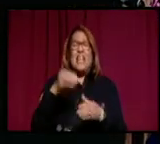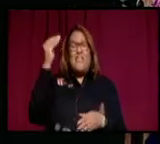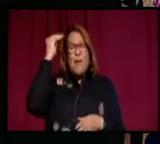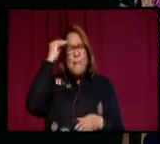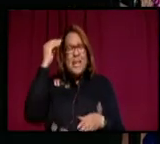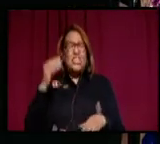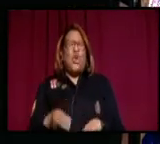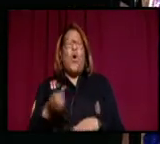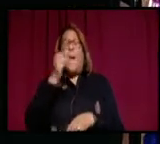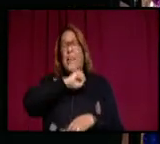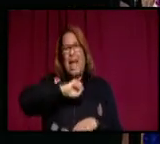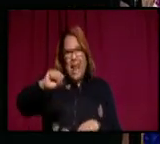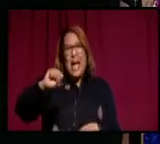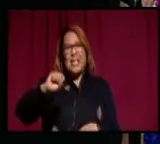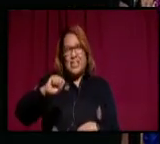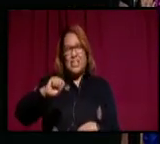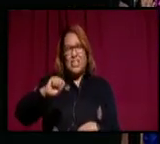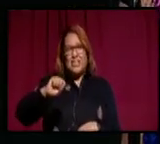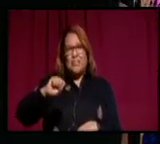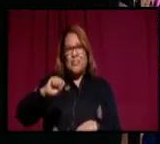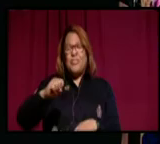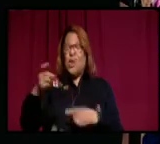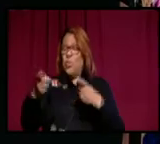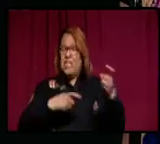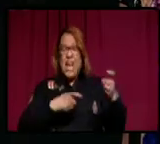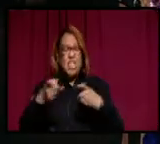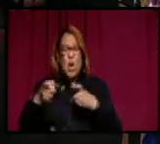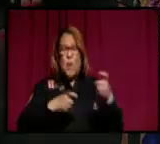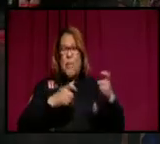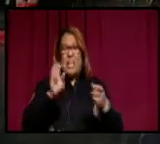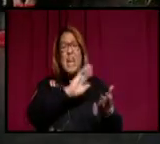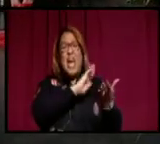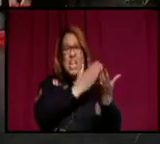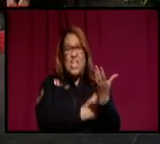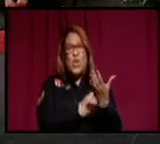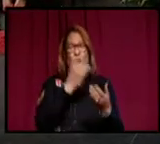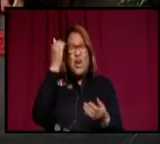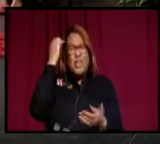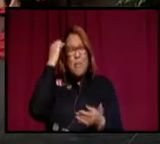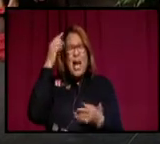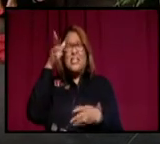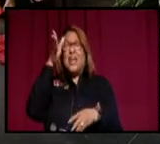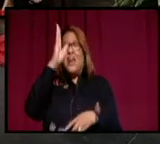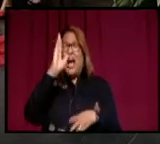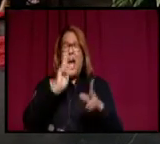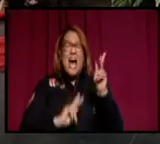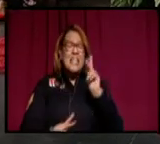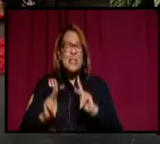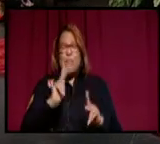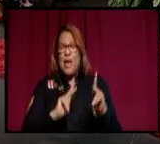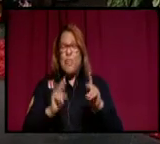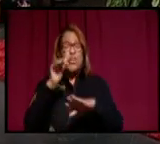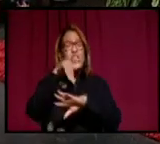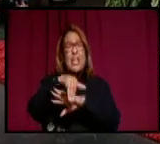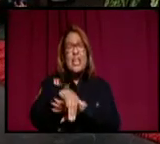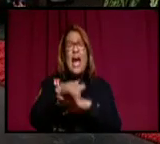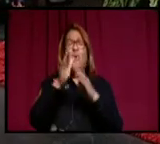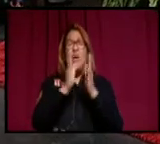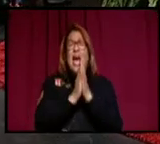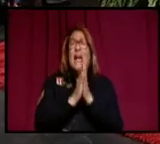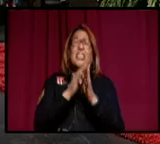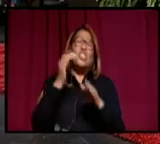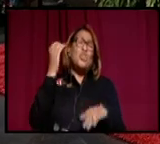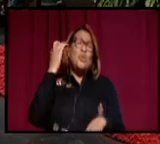blockage. We take dominion and authority over the minds of God's people. Lord, tonight we ask that you would touch